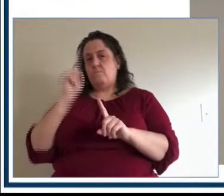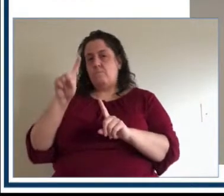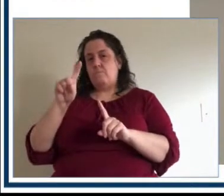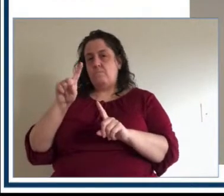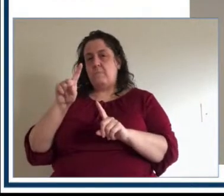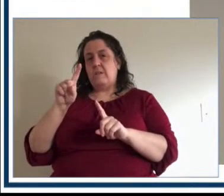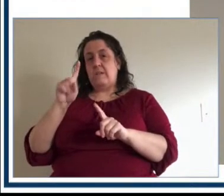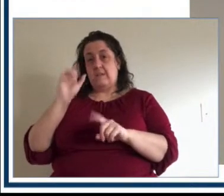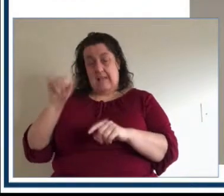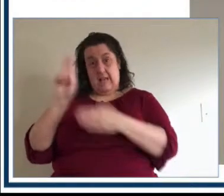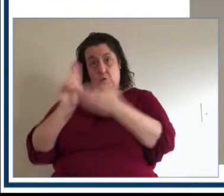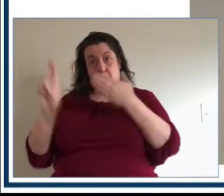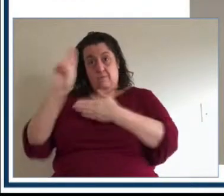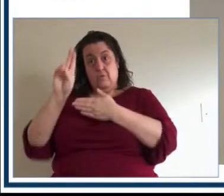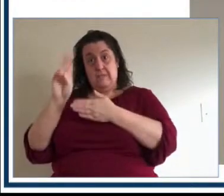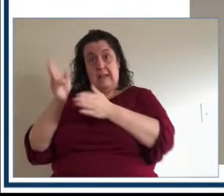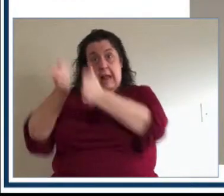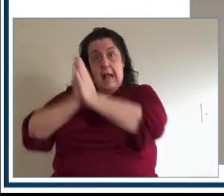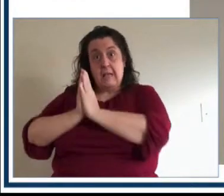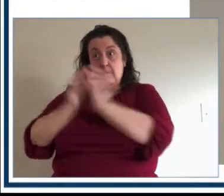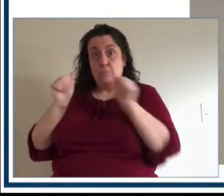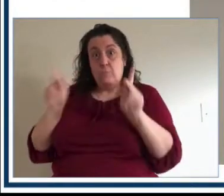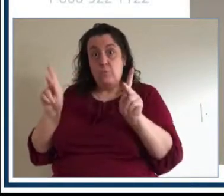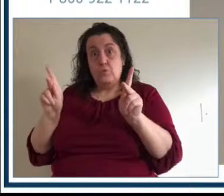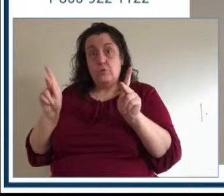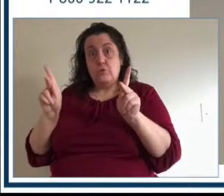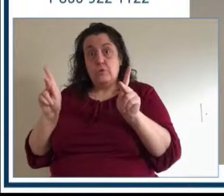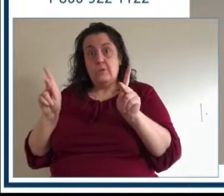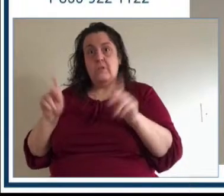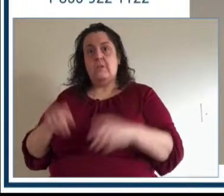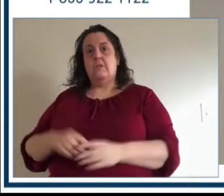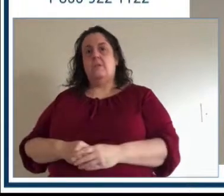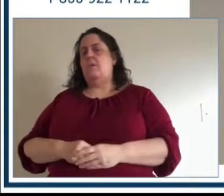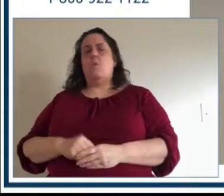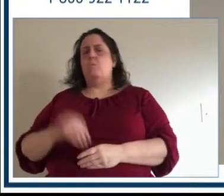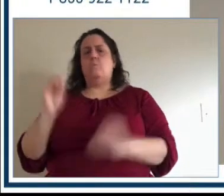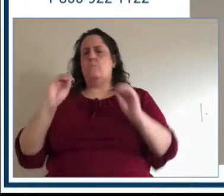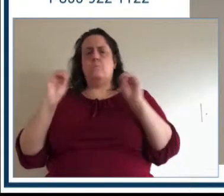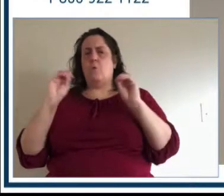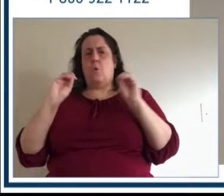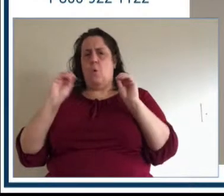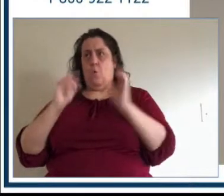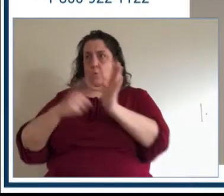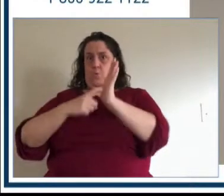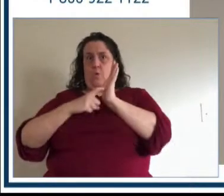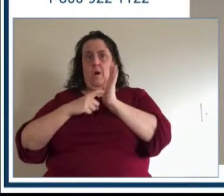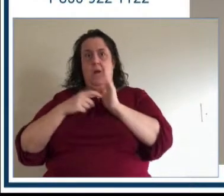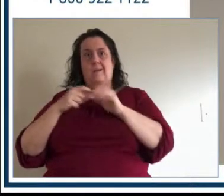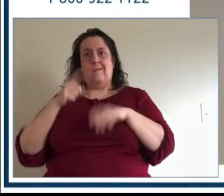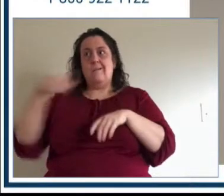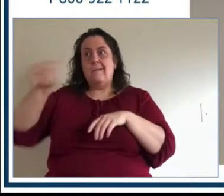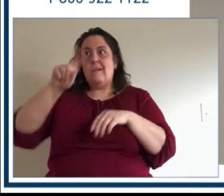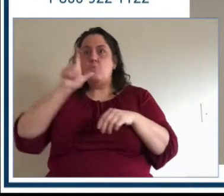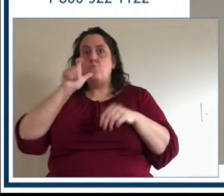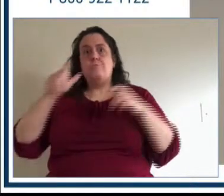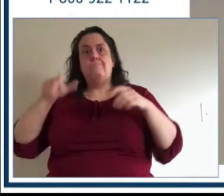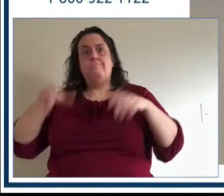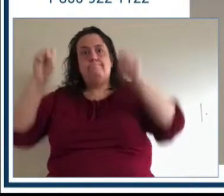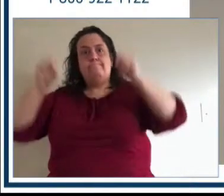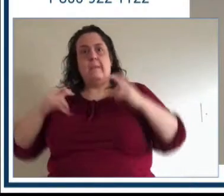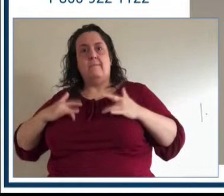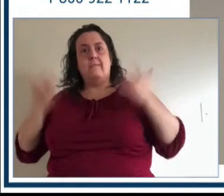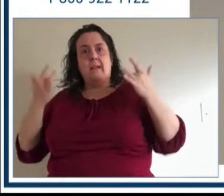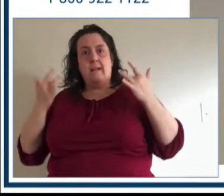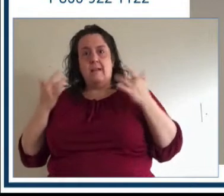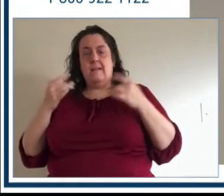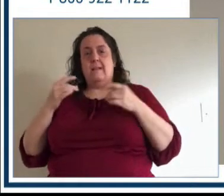requirement for an organizations of events to get permission. There's certainly a requirement for